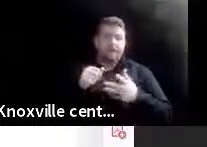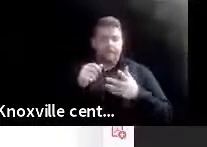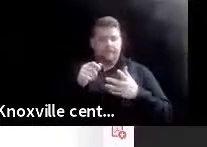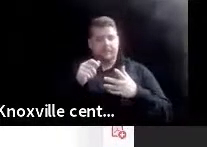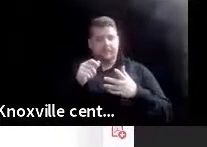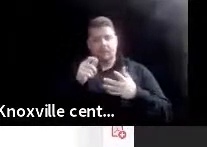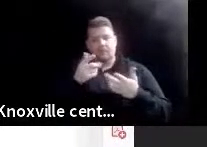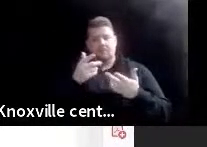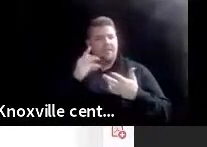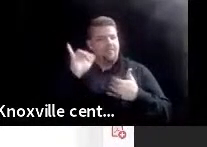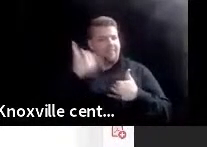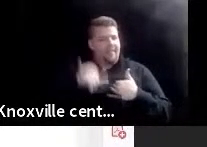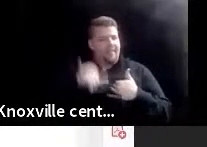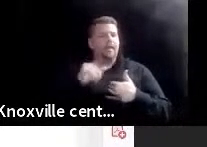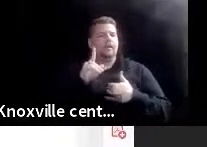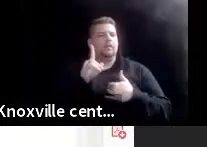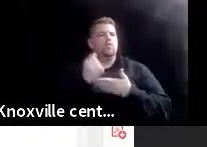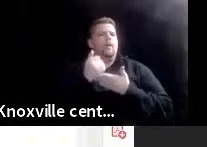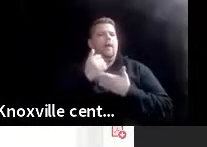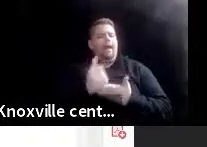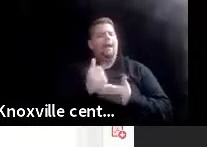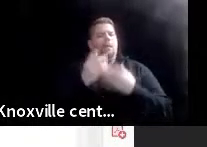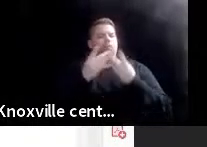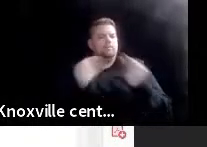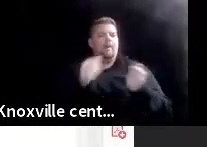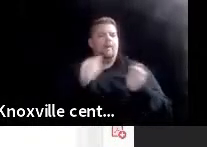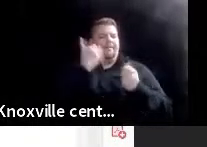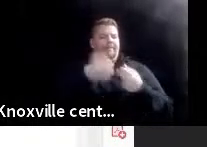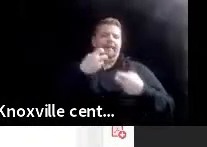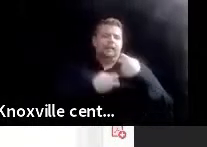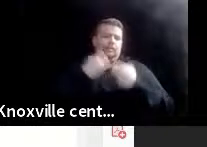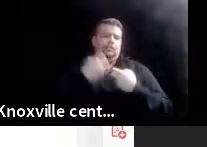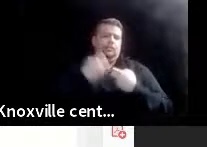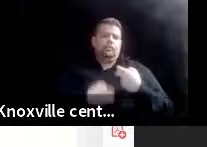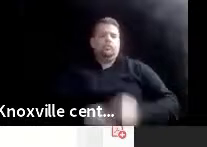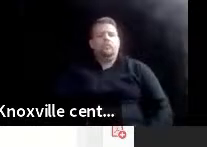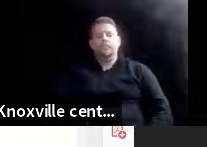element to it does resolve that issue.